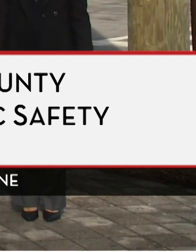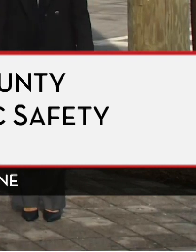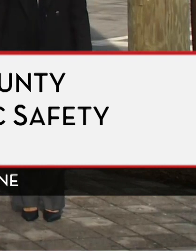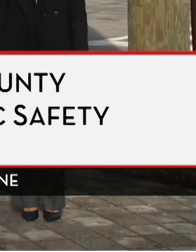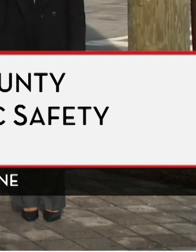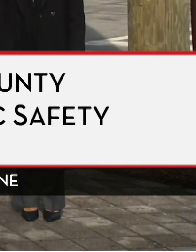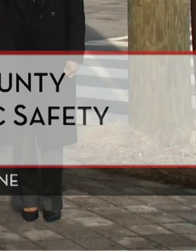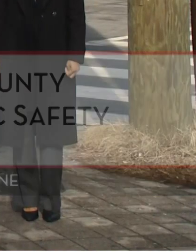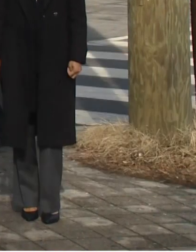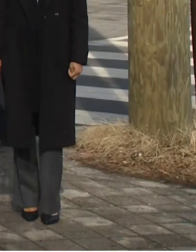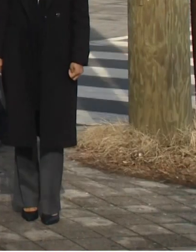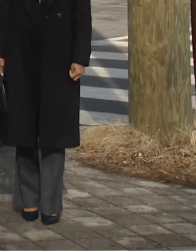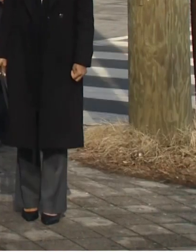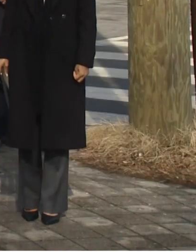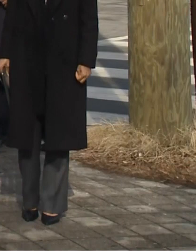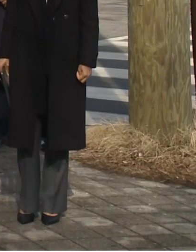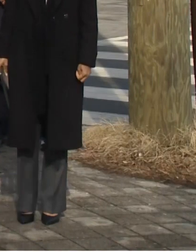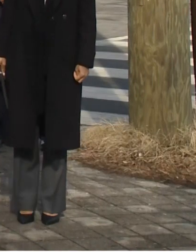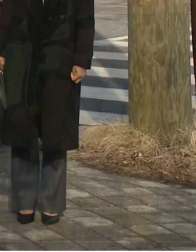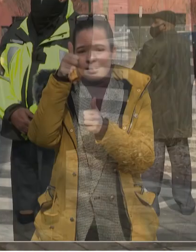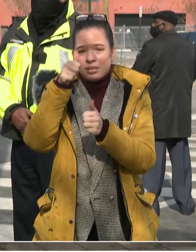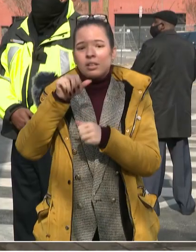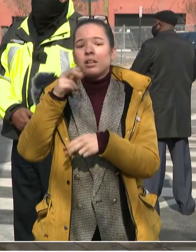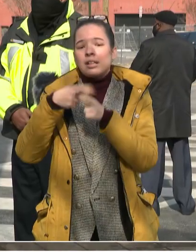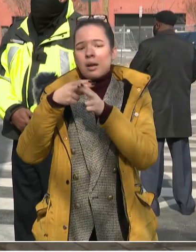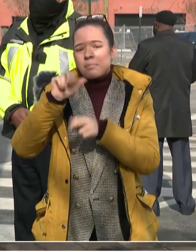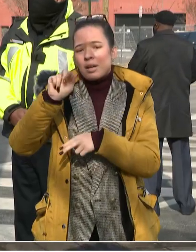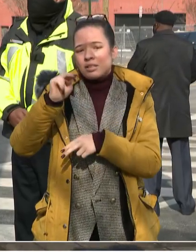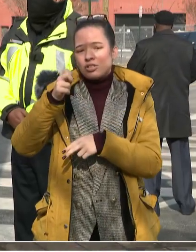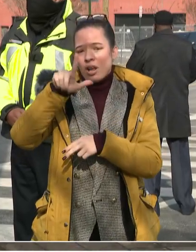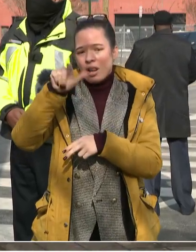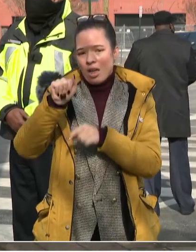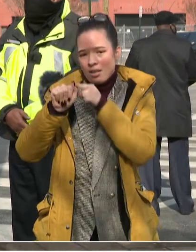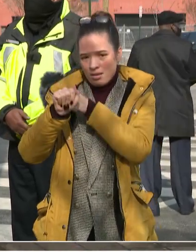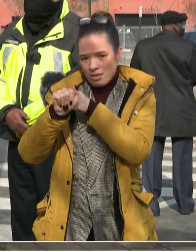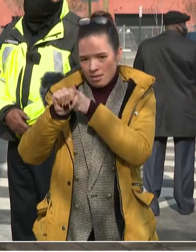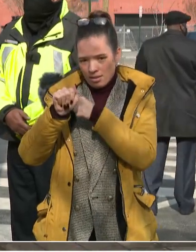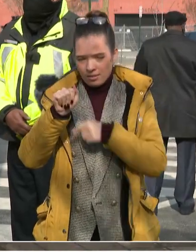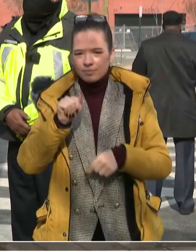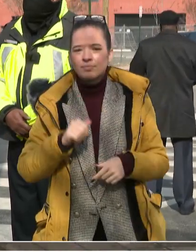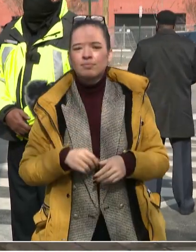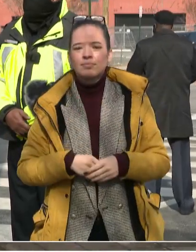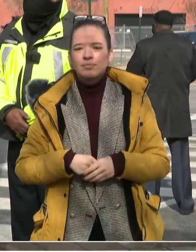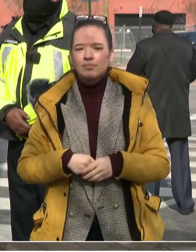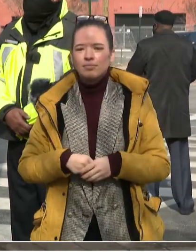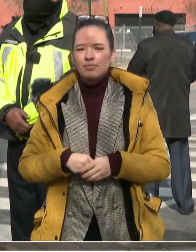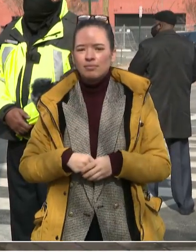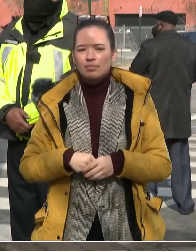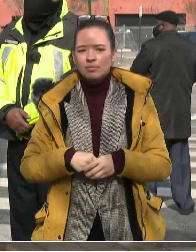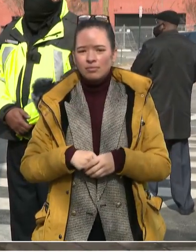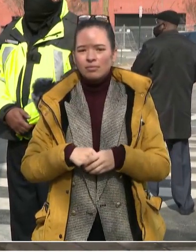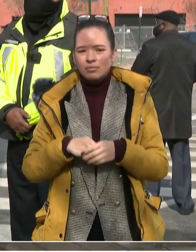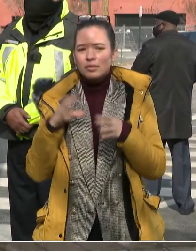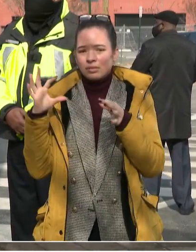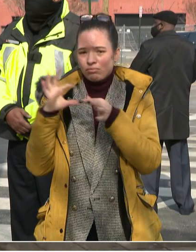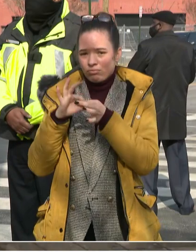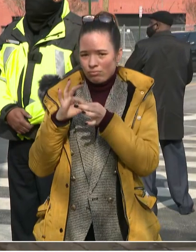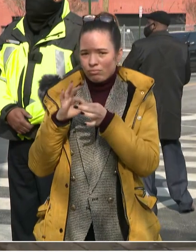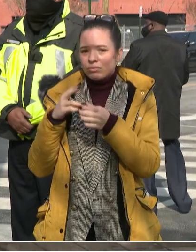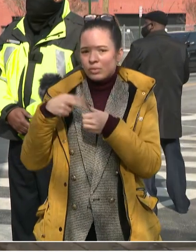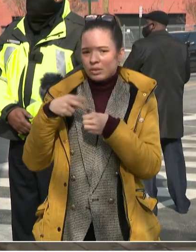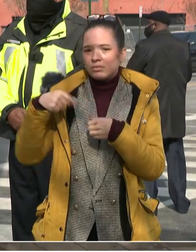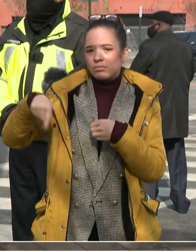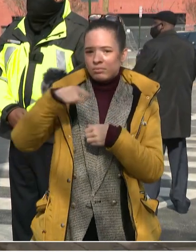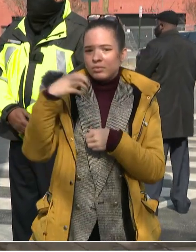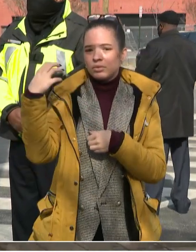Angela Alsobrooks, our neighbor. We are also joined by the chiefs of police for the